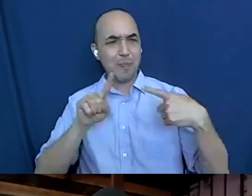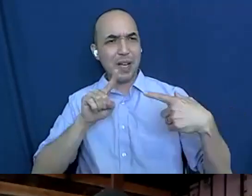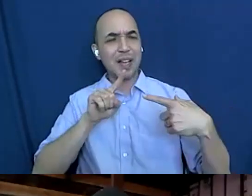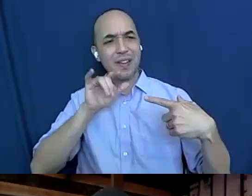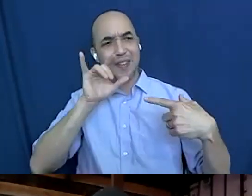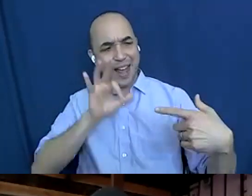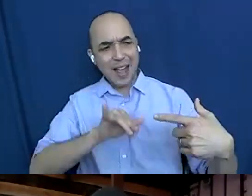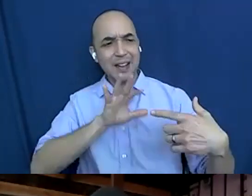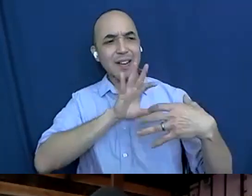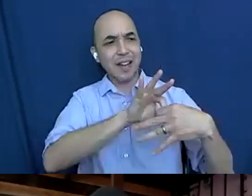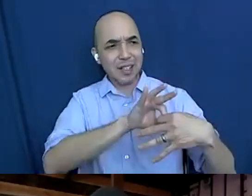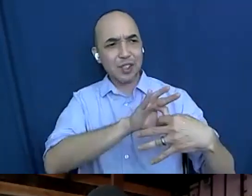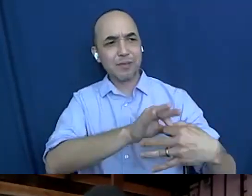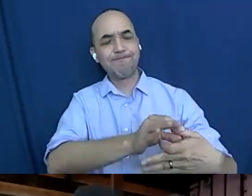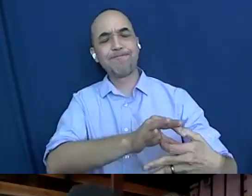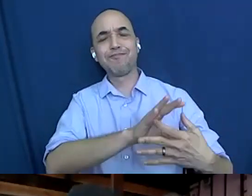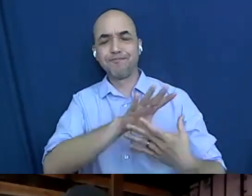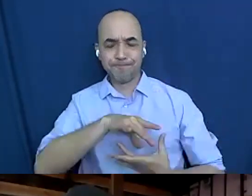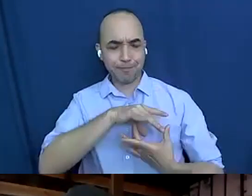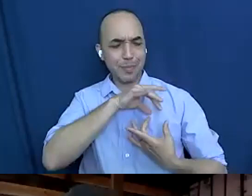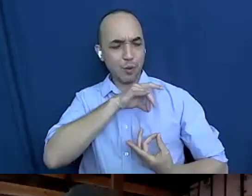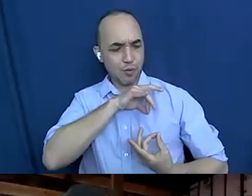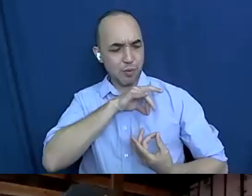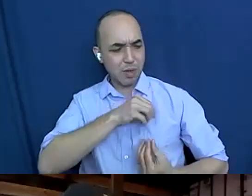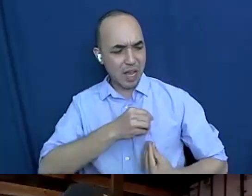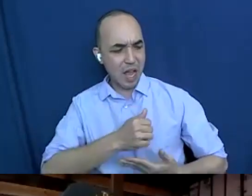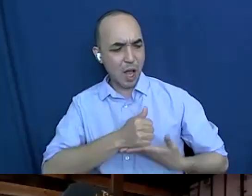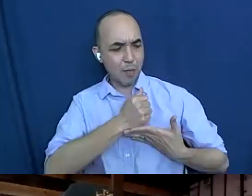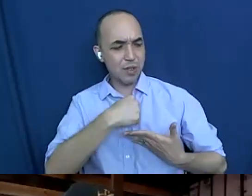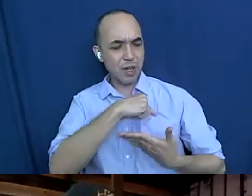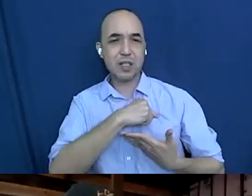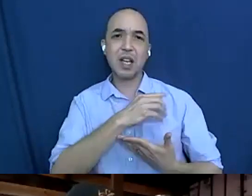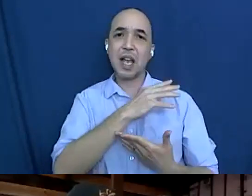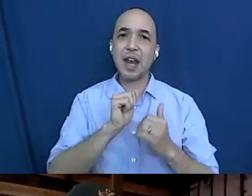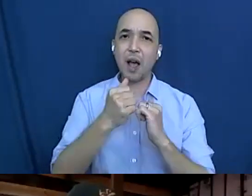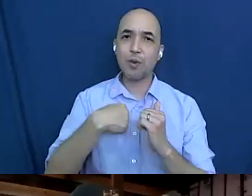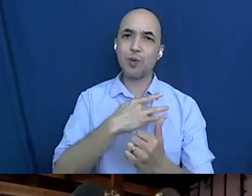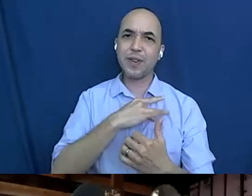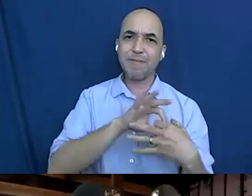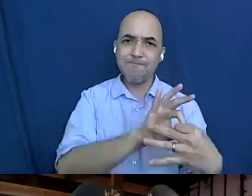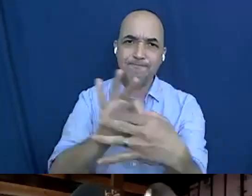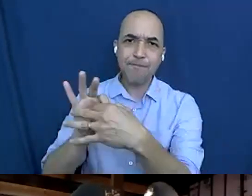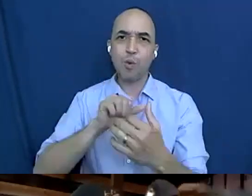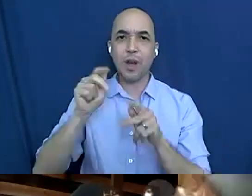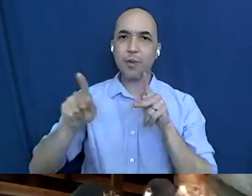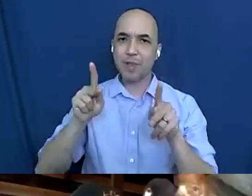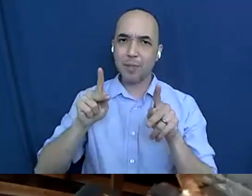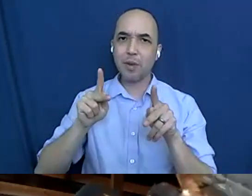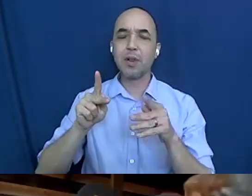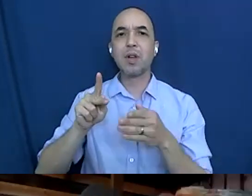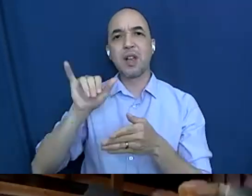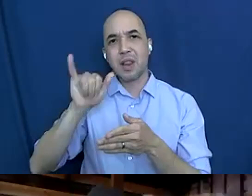frankly, to our own feelings of empathy toward one another in the world. So thank you for that little